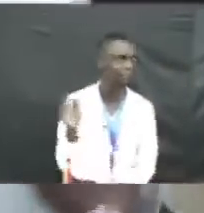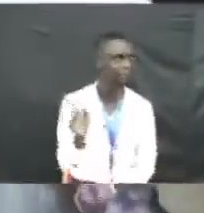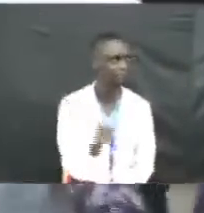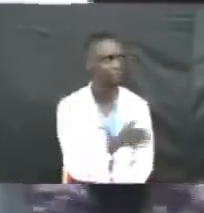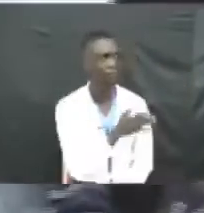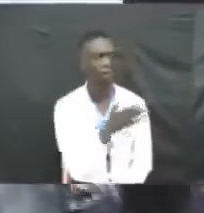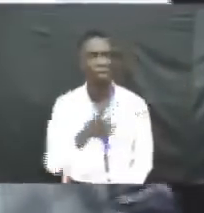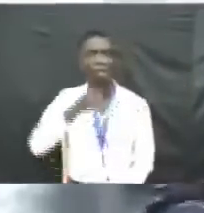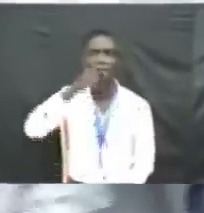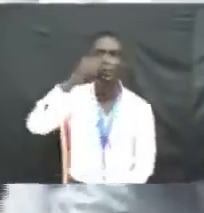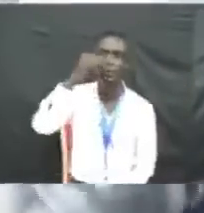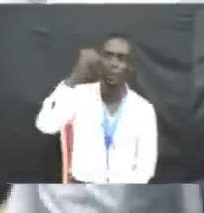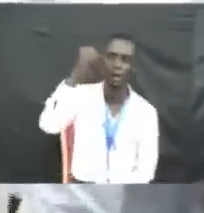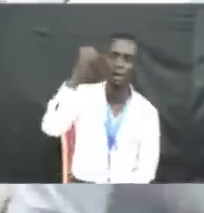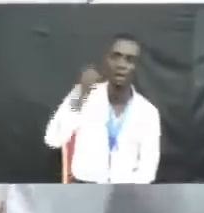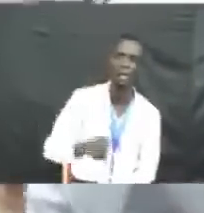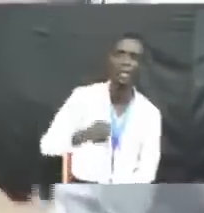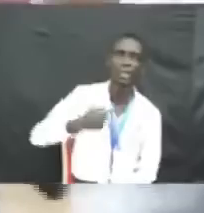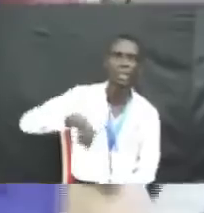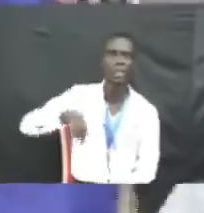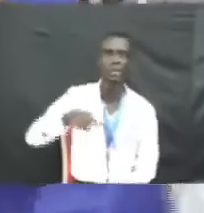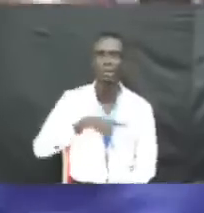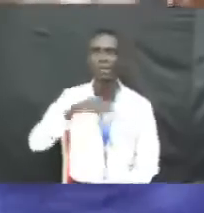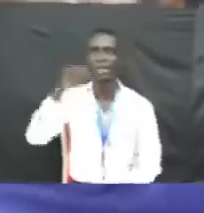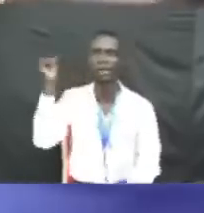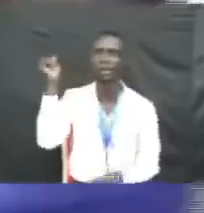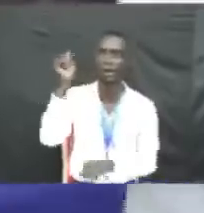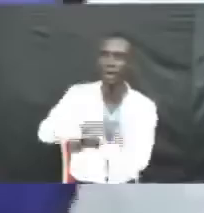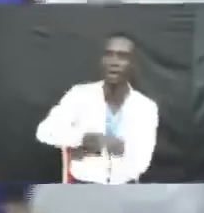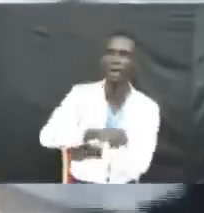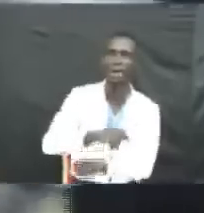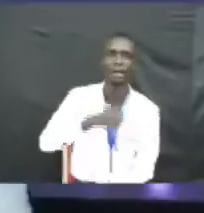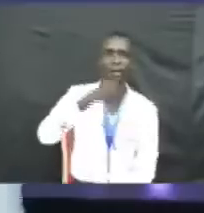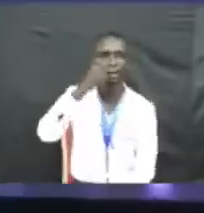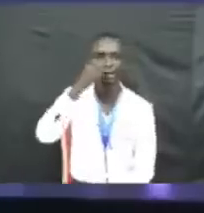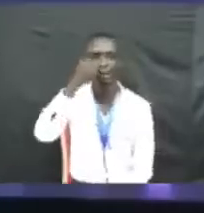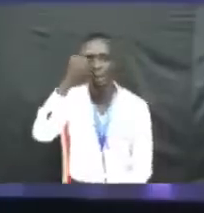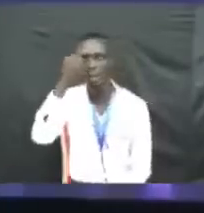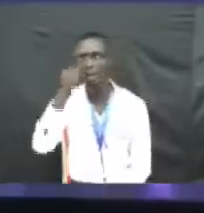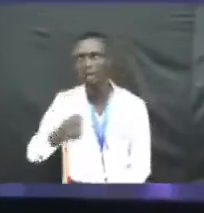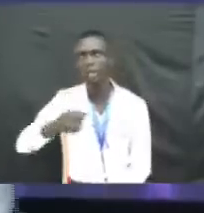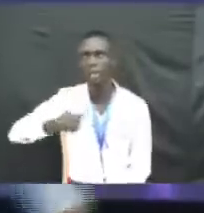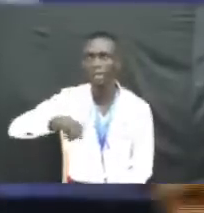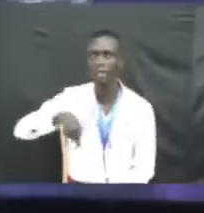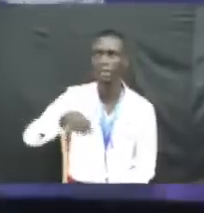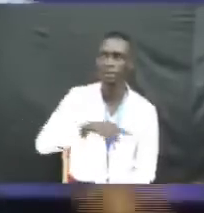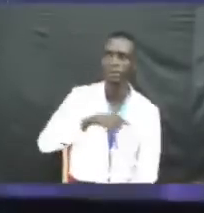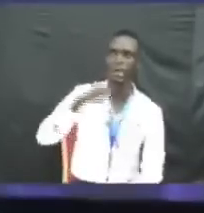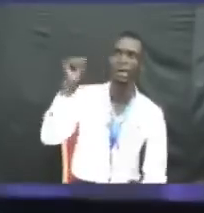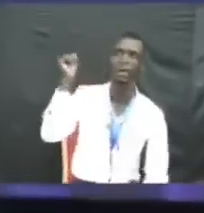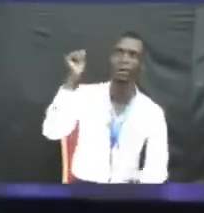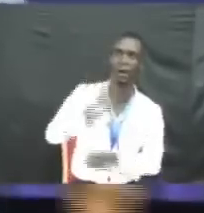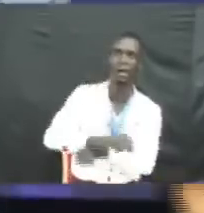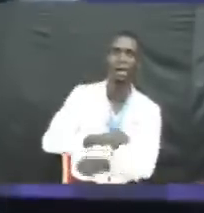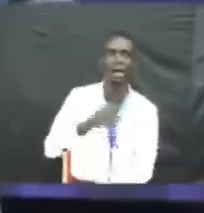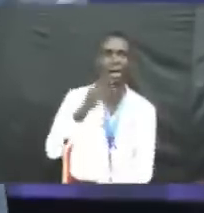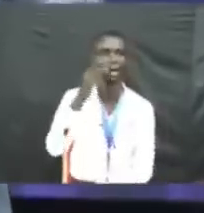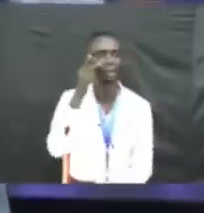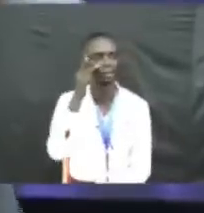Surely, surely we shall over surely we shall